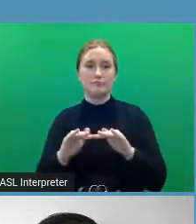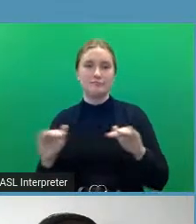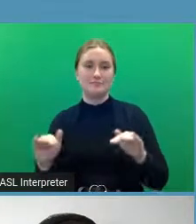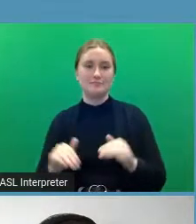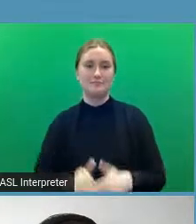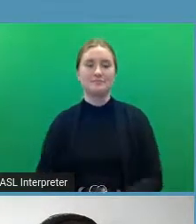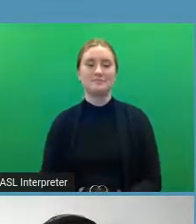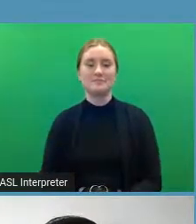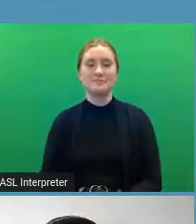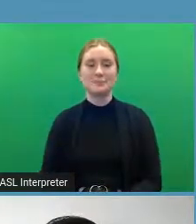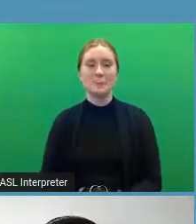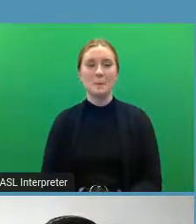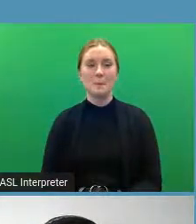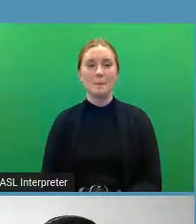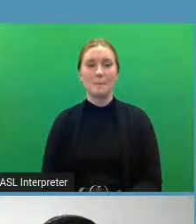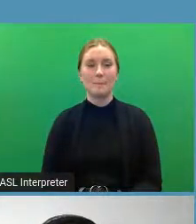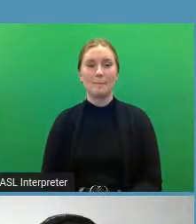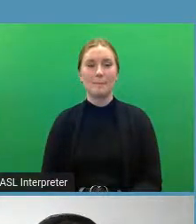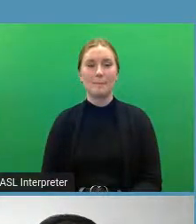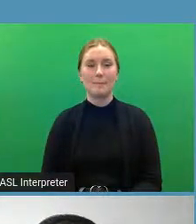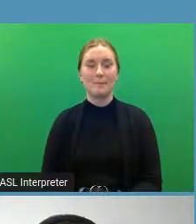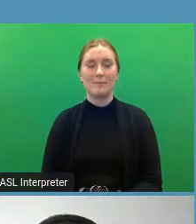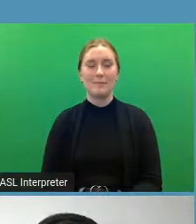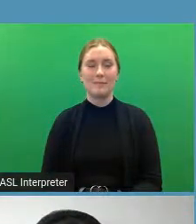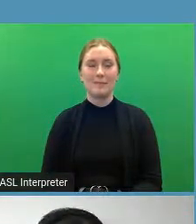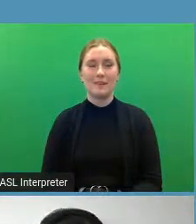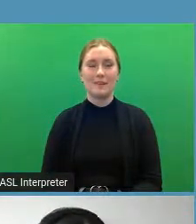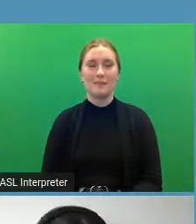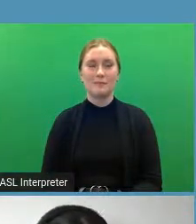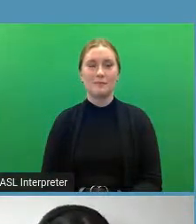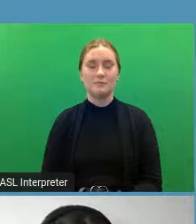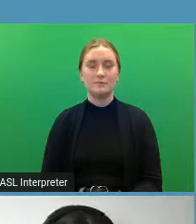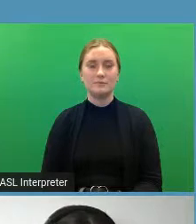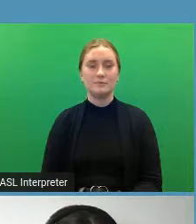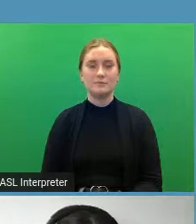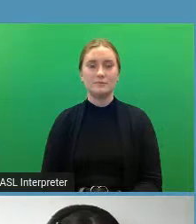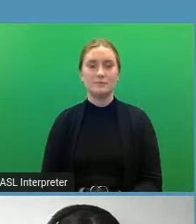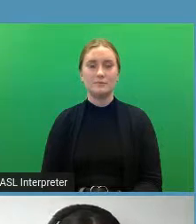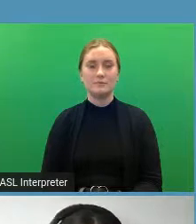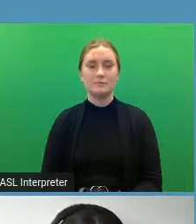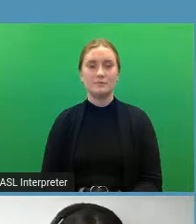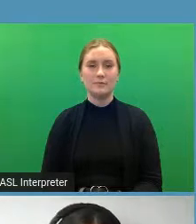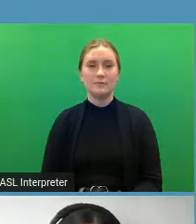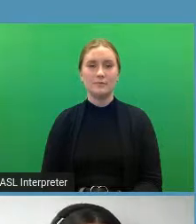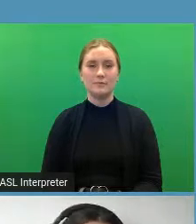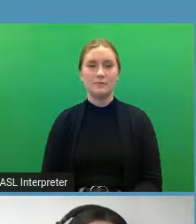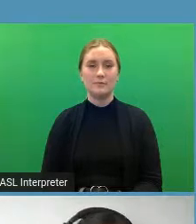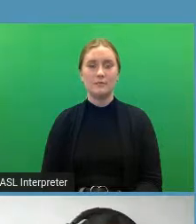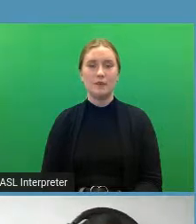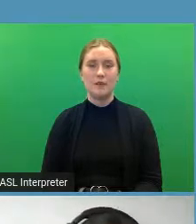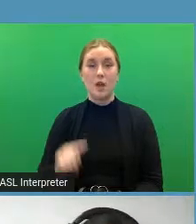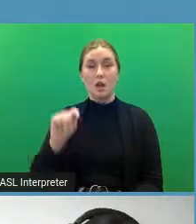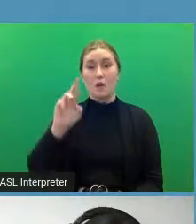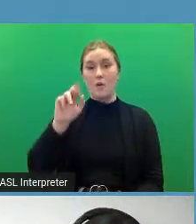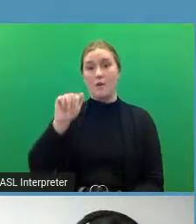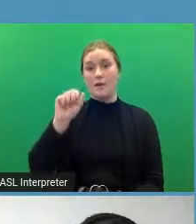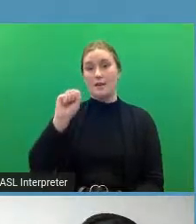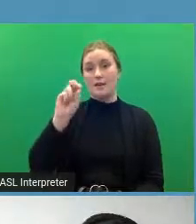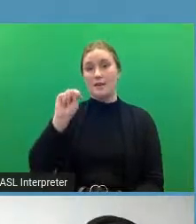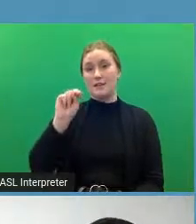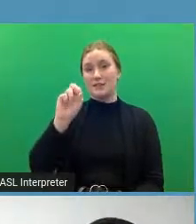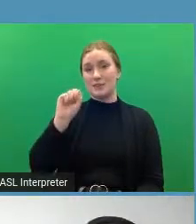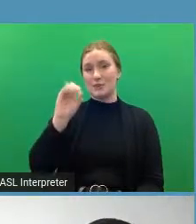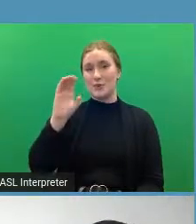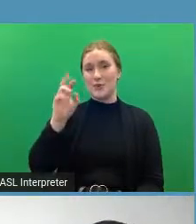by English speakers. So that's the difference between subtitles and captions. So then what are transcripts? Transcripts